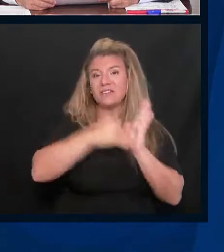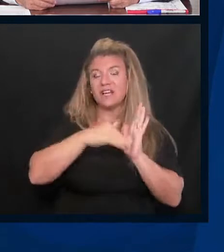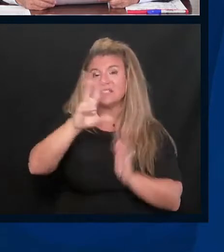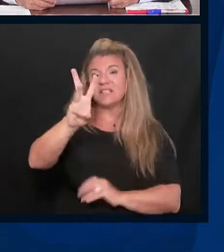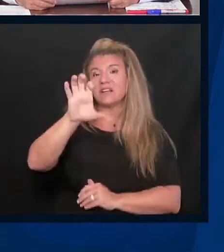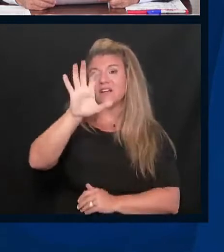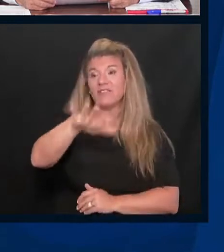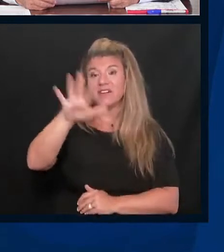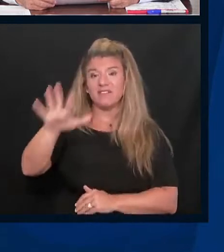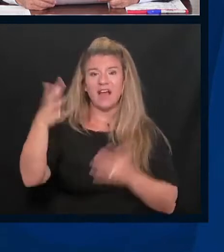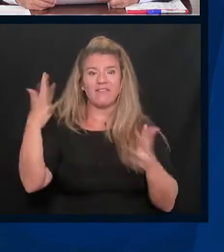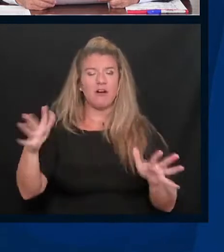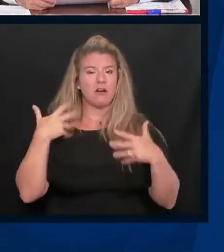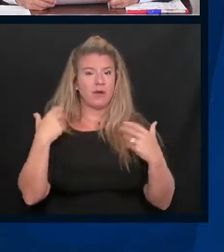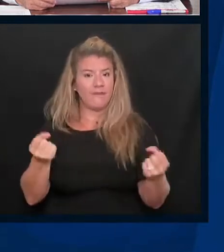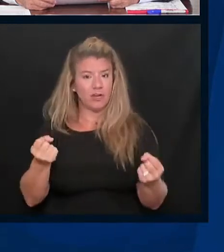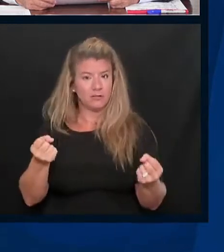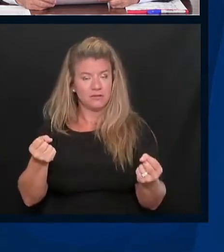157,655 have recovered.